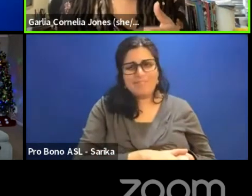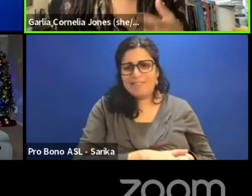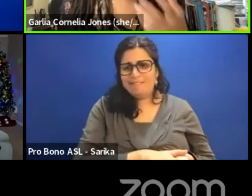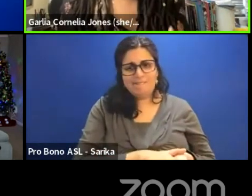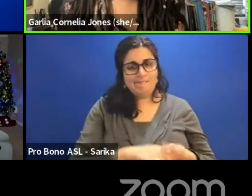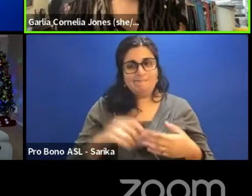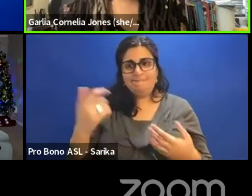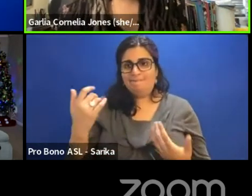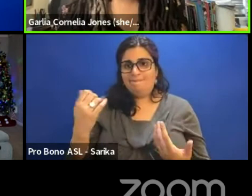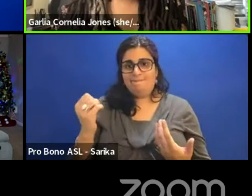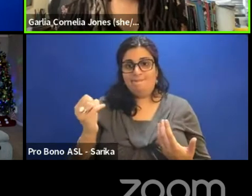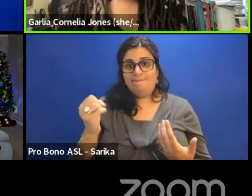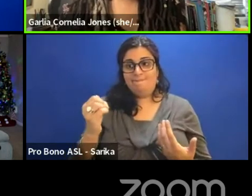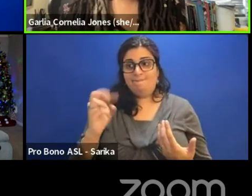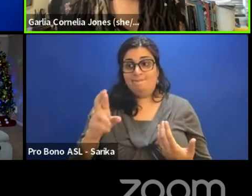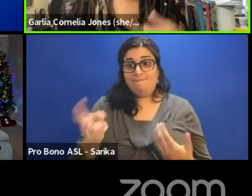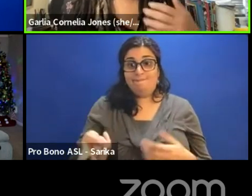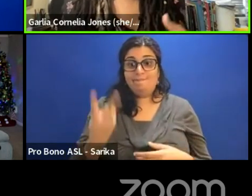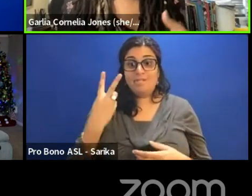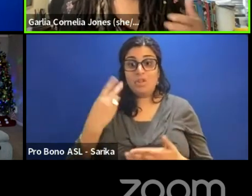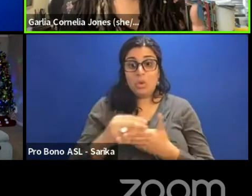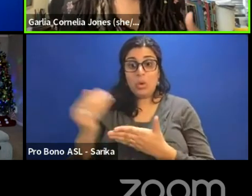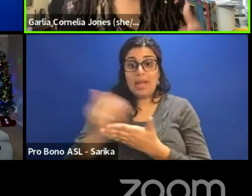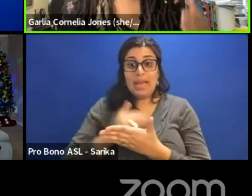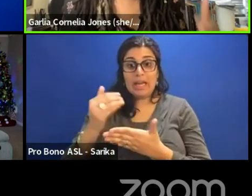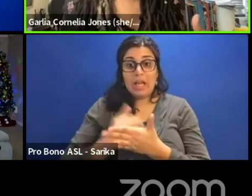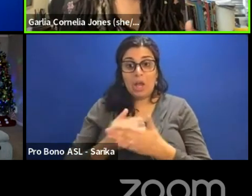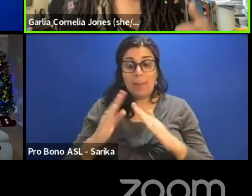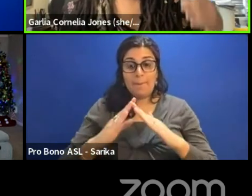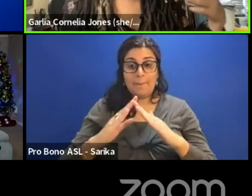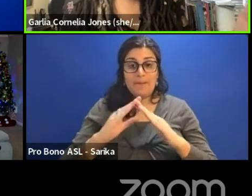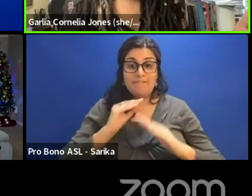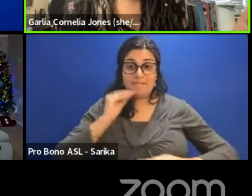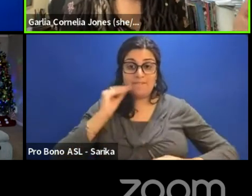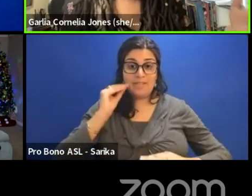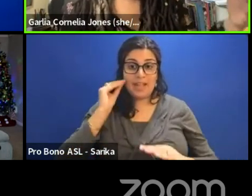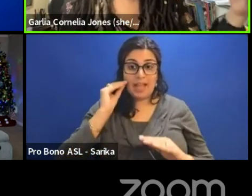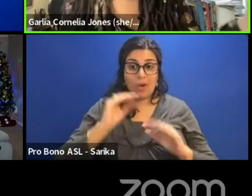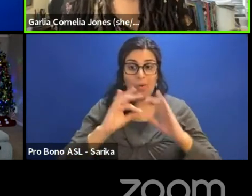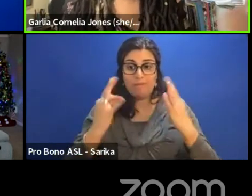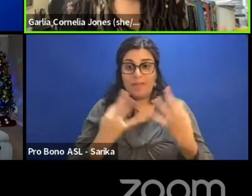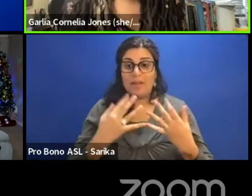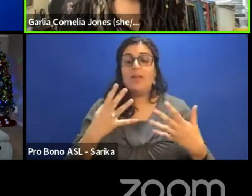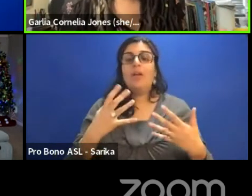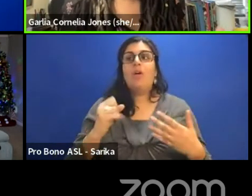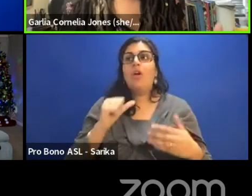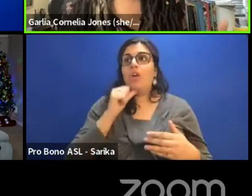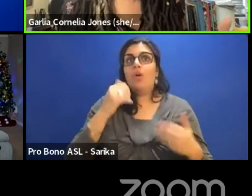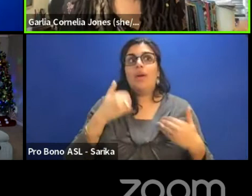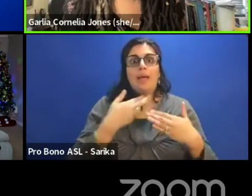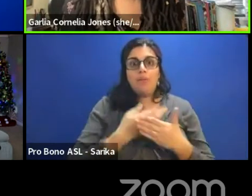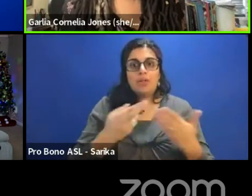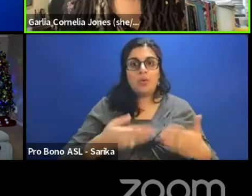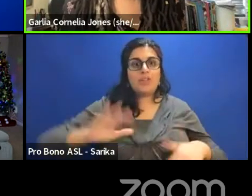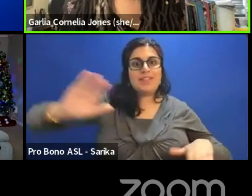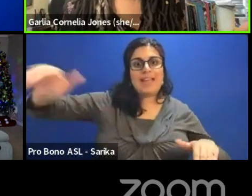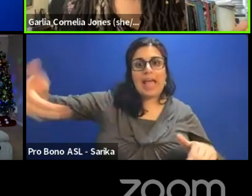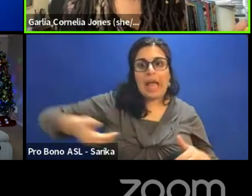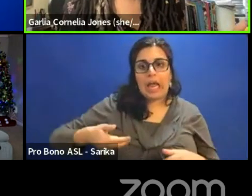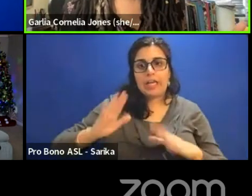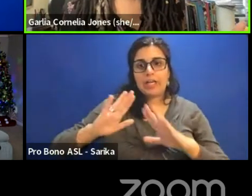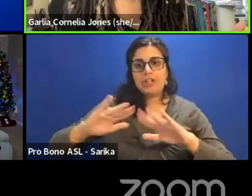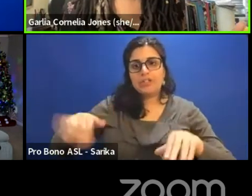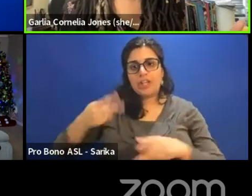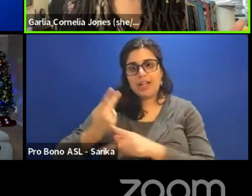have a two-income household, or if you don't have the resources to hire childcare, is like, you